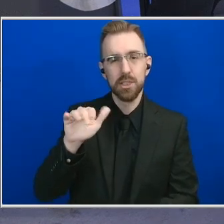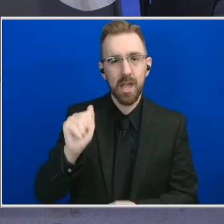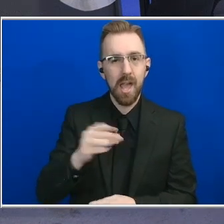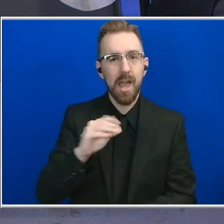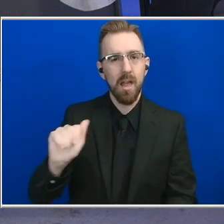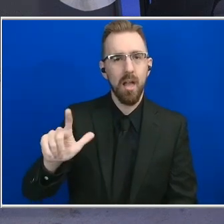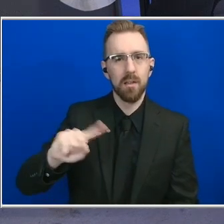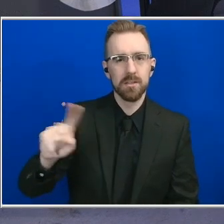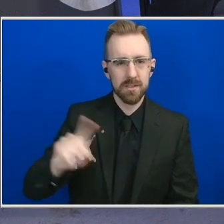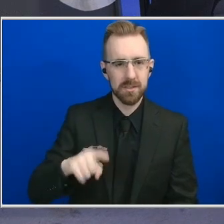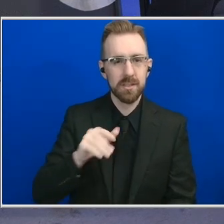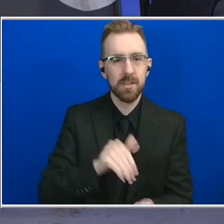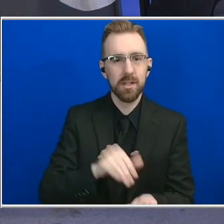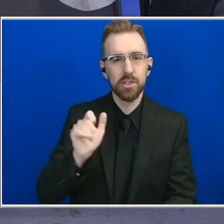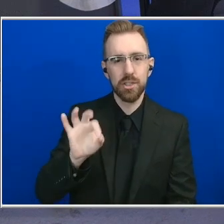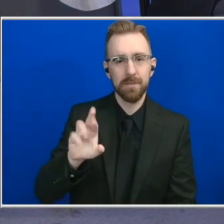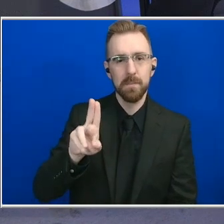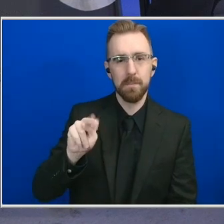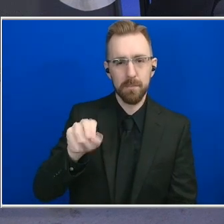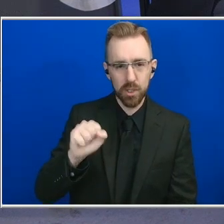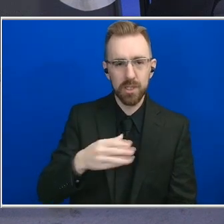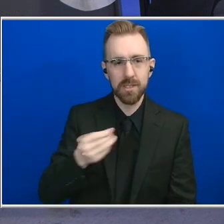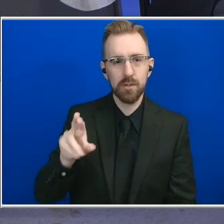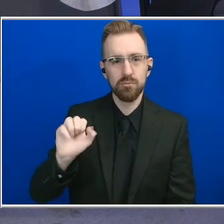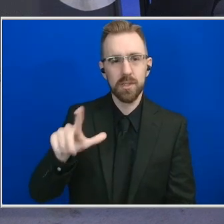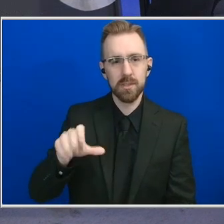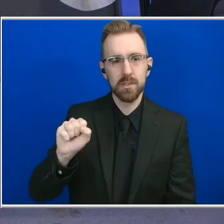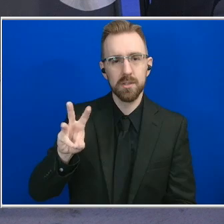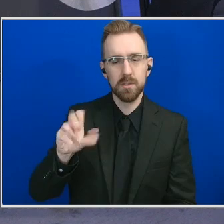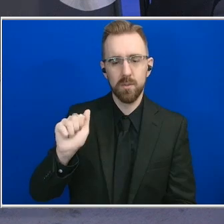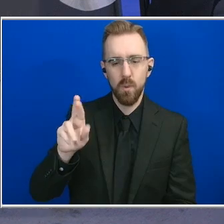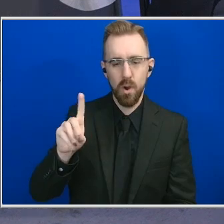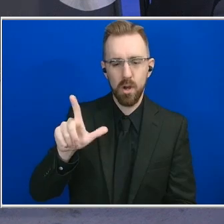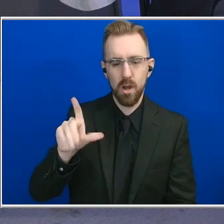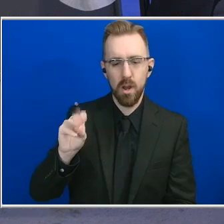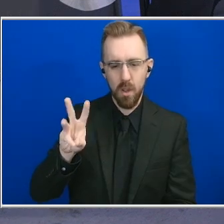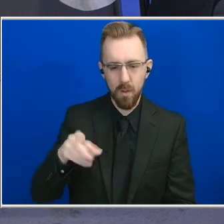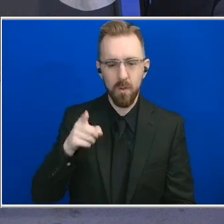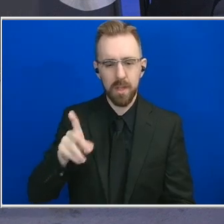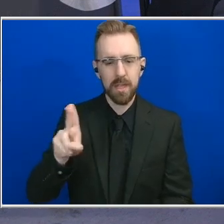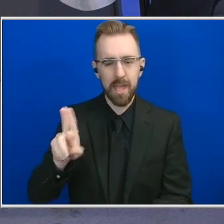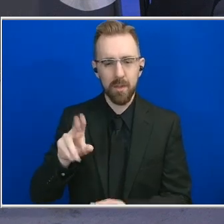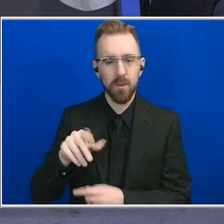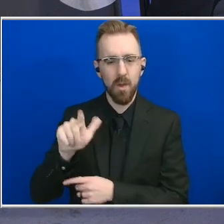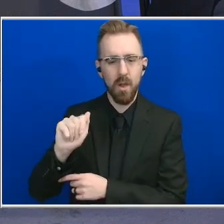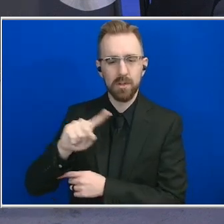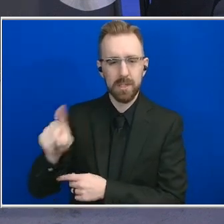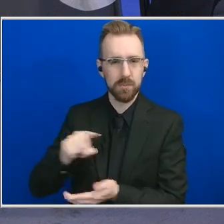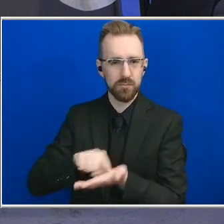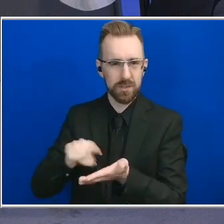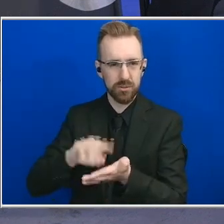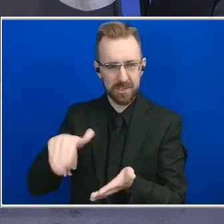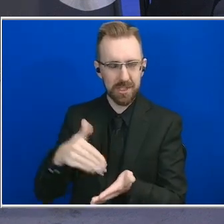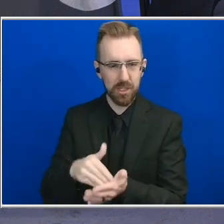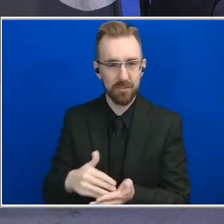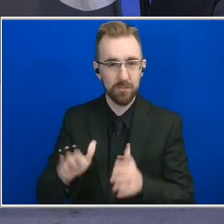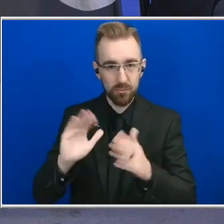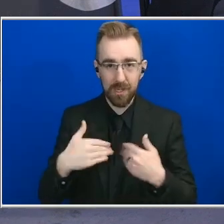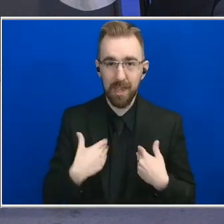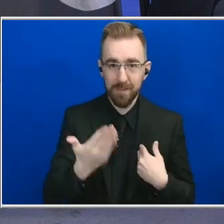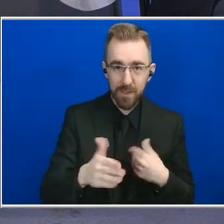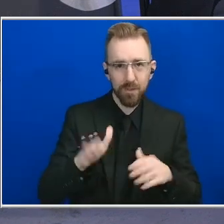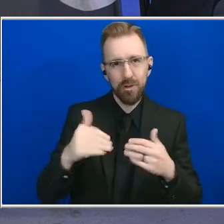and Russell Swerdlow, are the co-directors of the KU Alzheimer's Disease Research Center. Great to have you all here, and it's good to have him here as